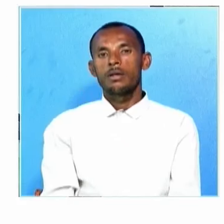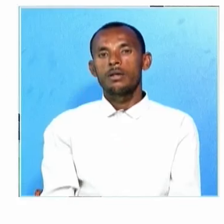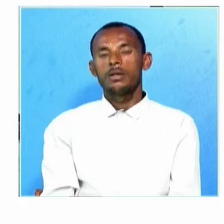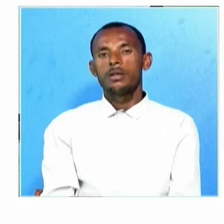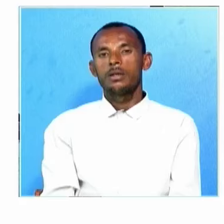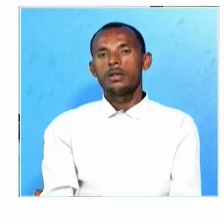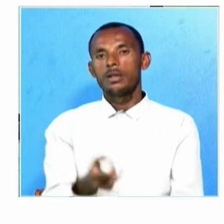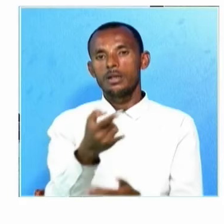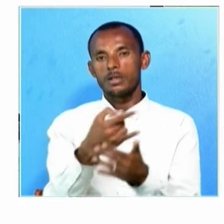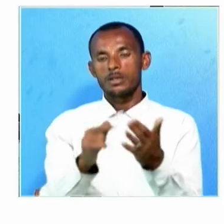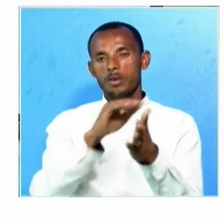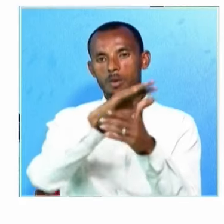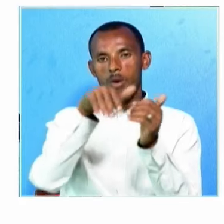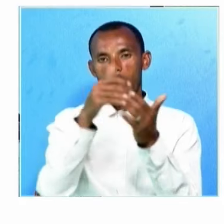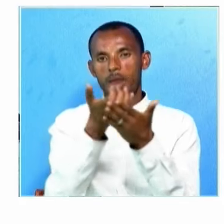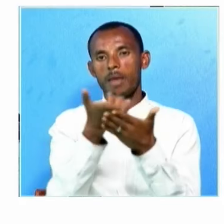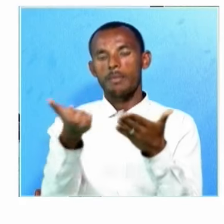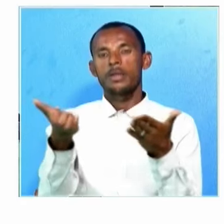elements